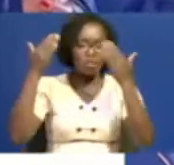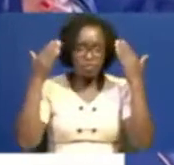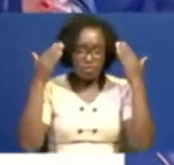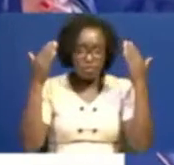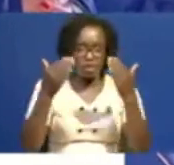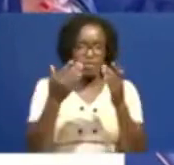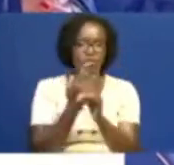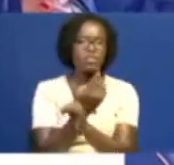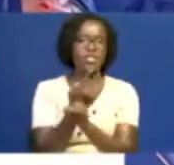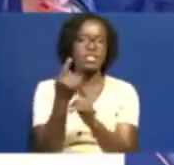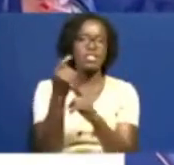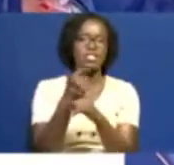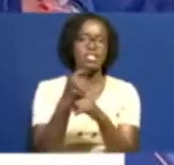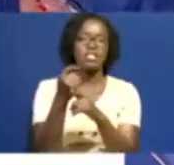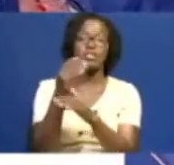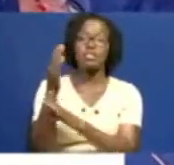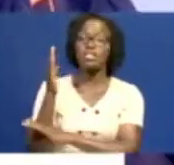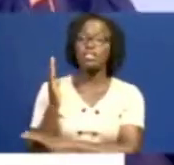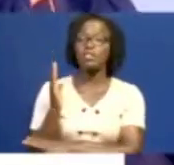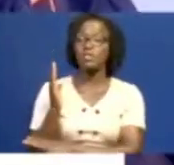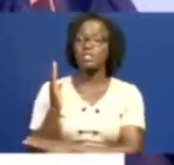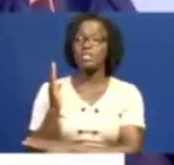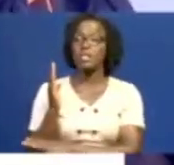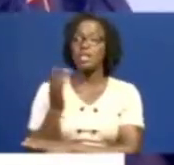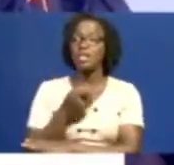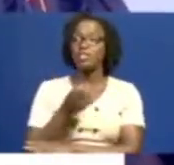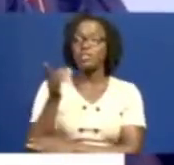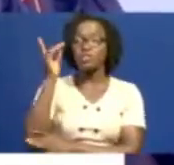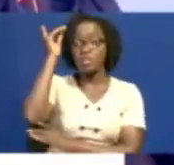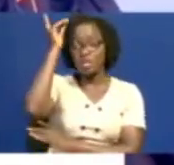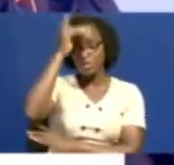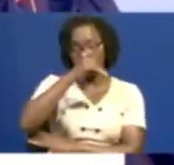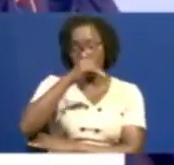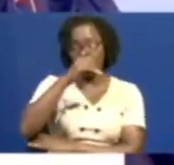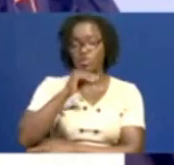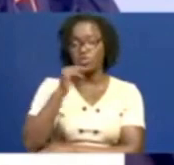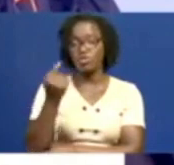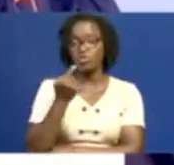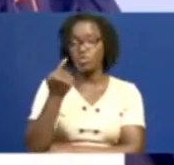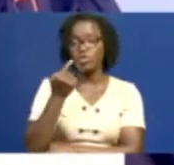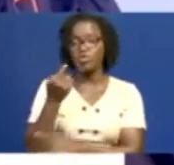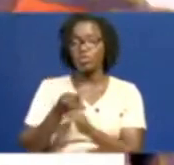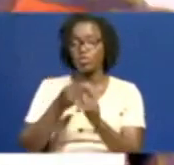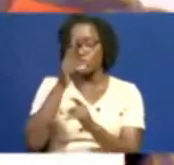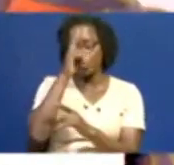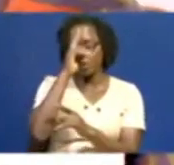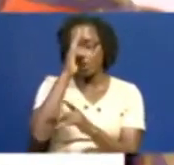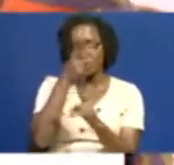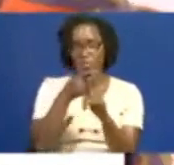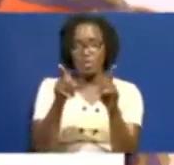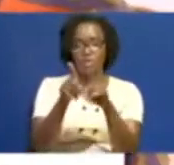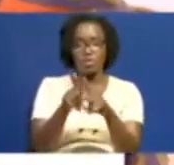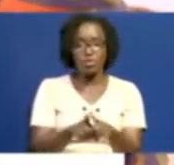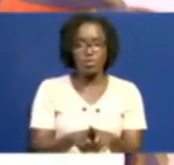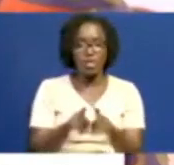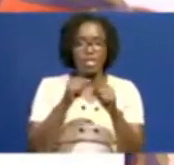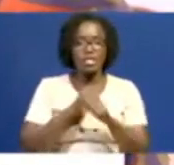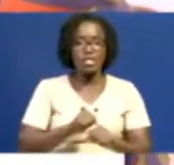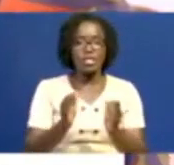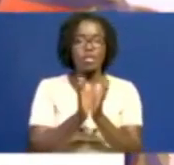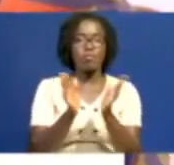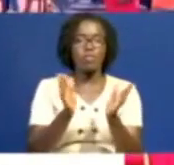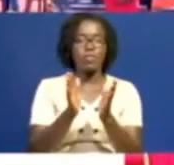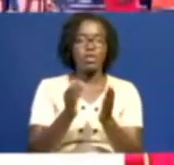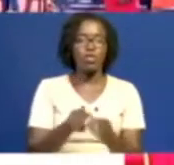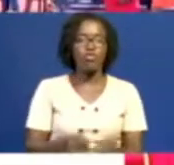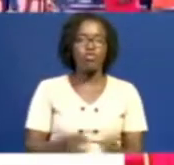on various training on security. Those graduating are not only from the disciplined forces, but also senior public